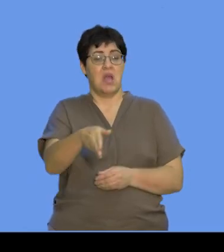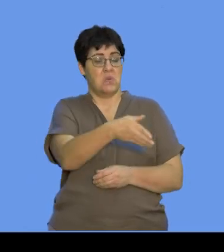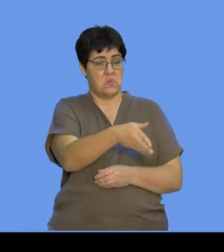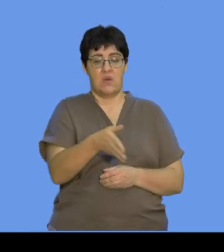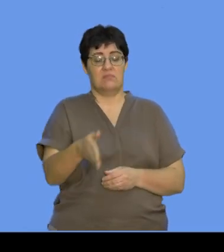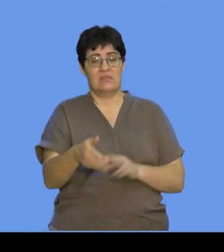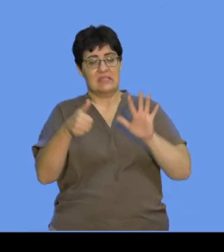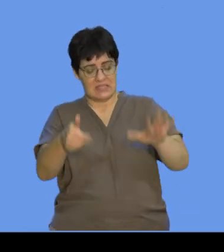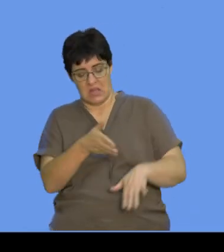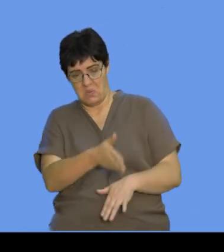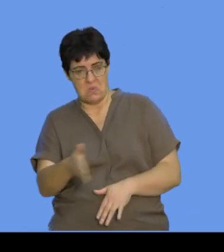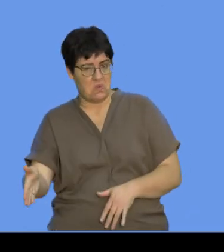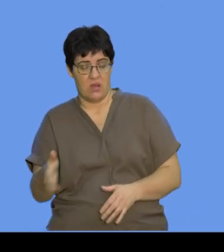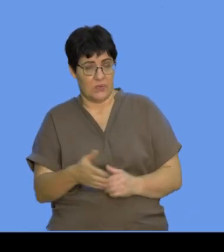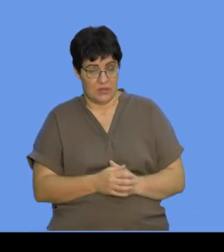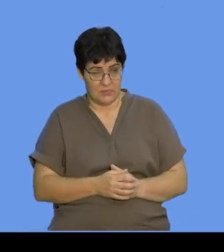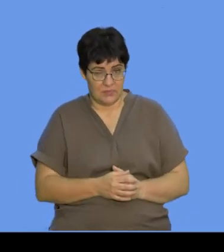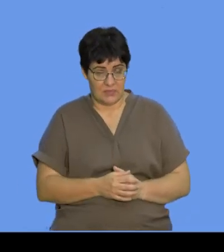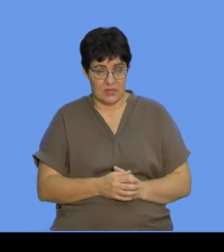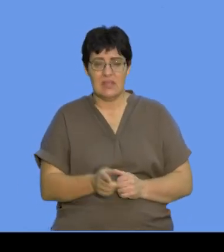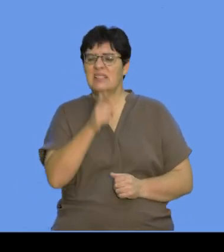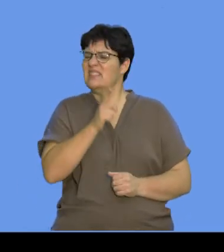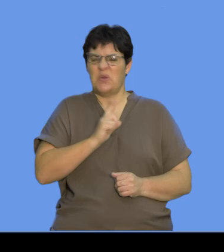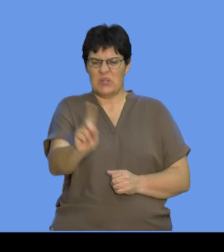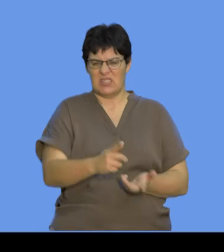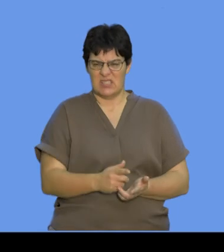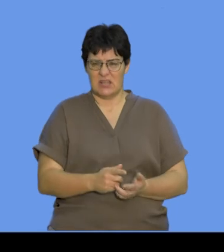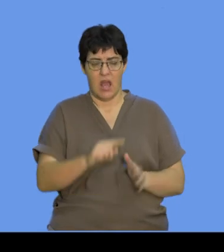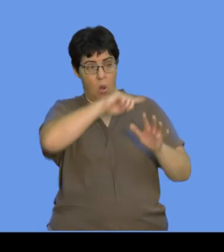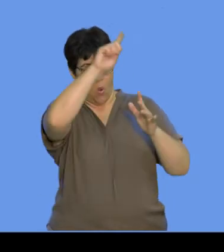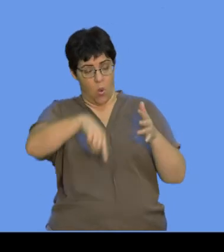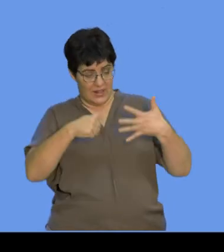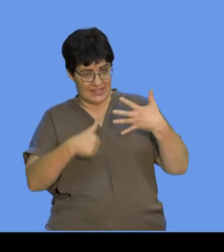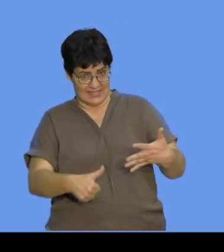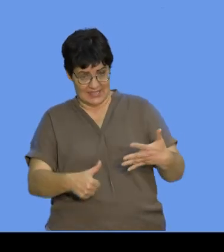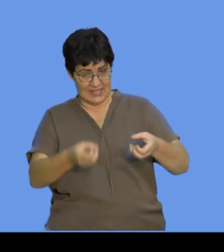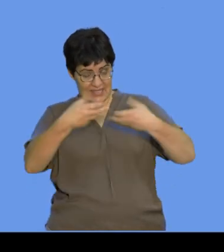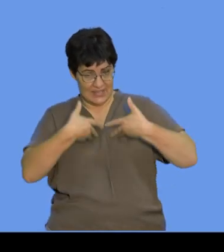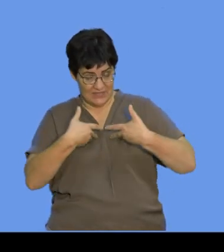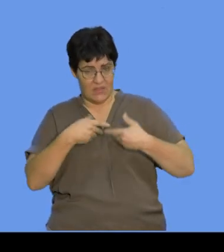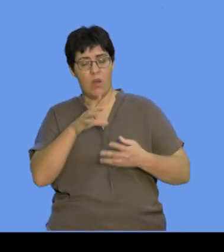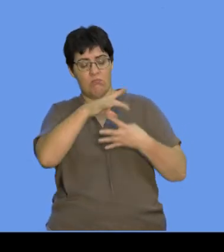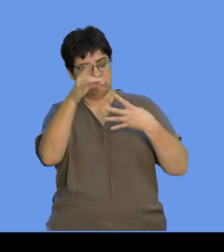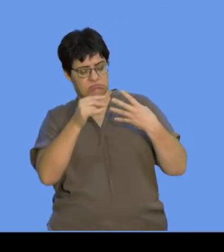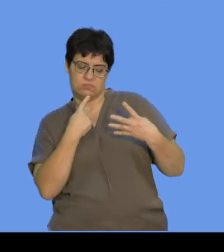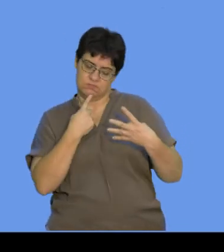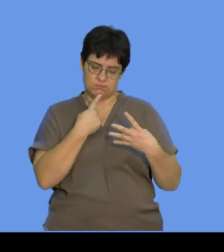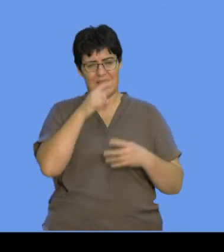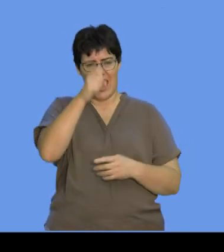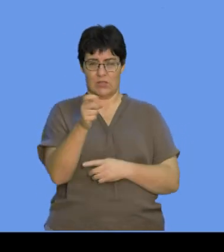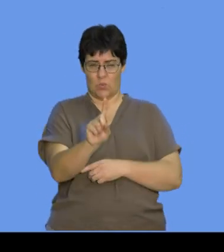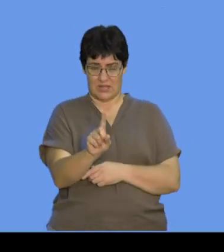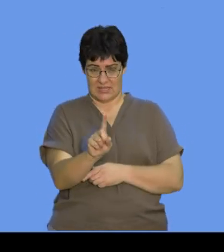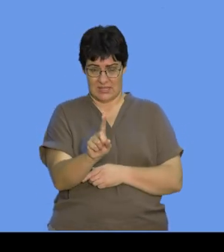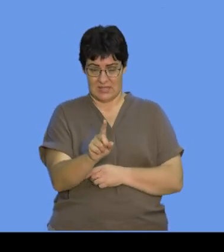6 substances. What does that tell us? It tells us that all these 6 substances that are given as possible options of what X could be are